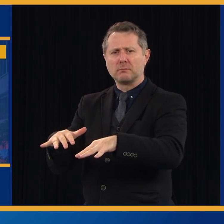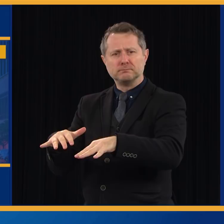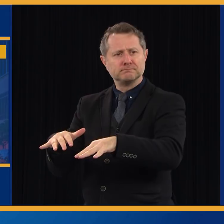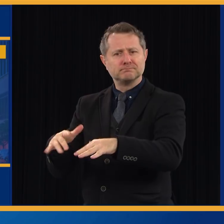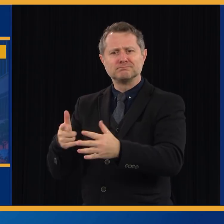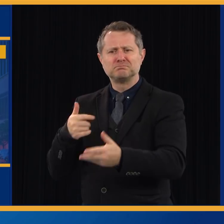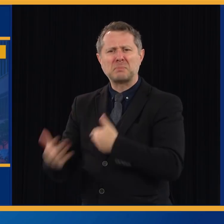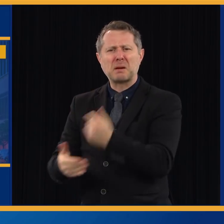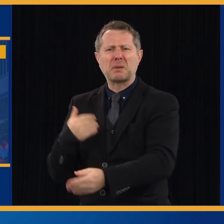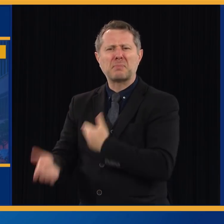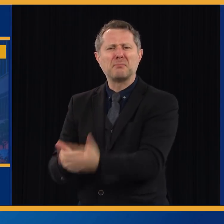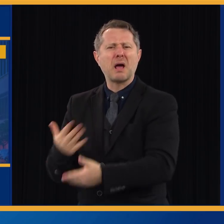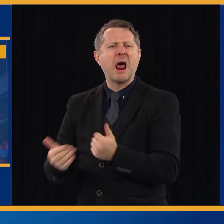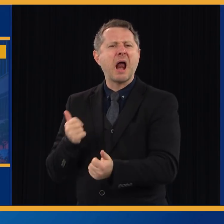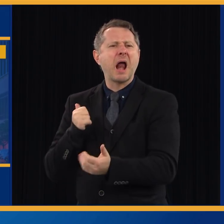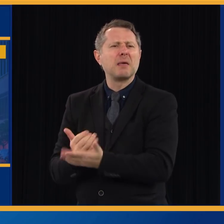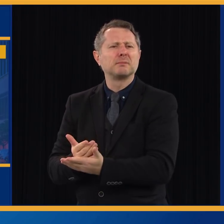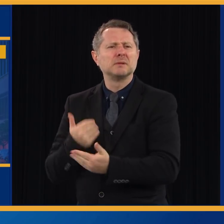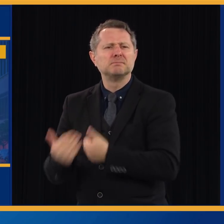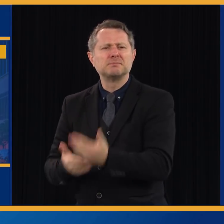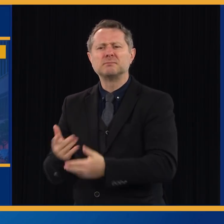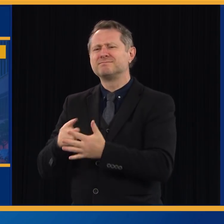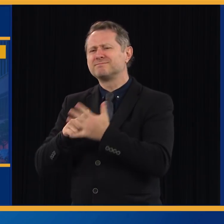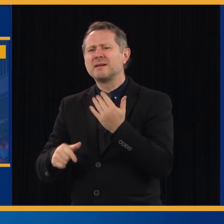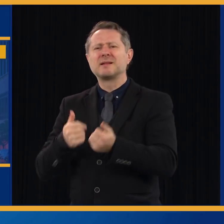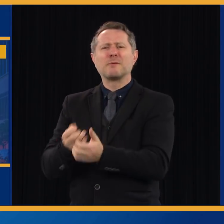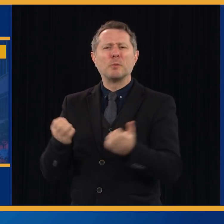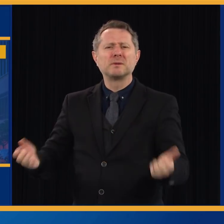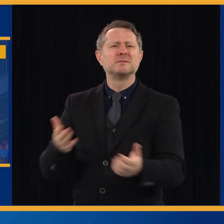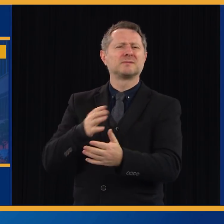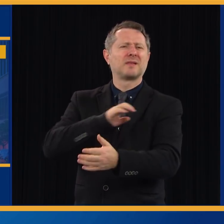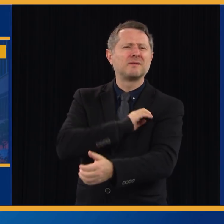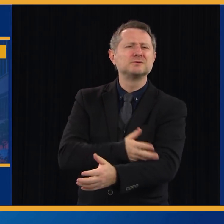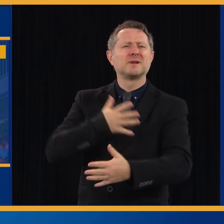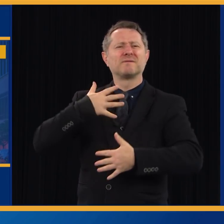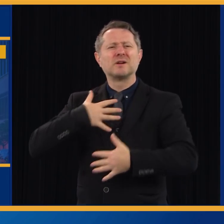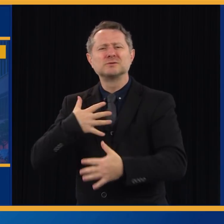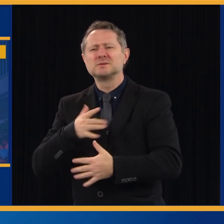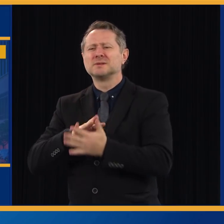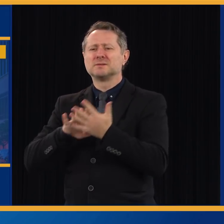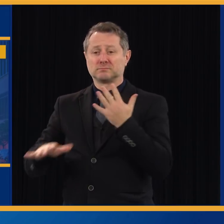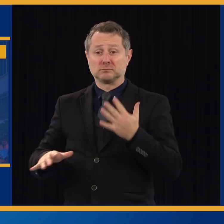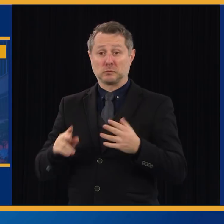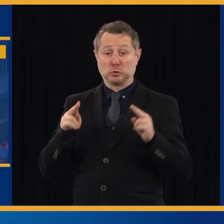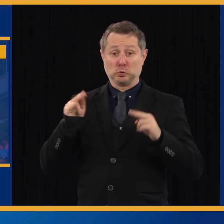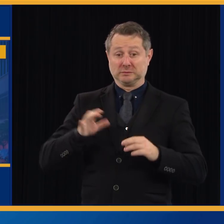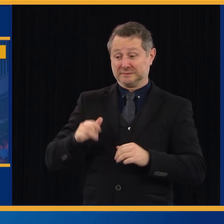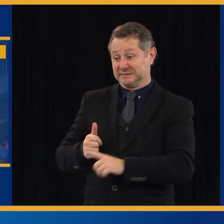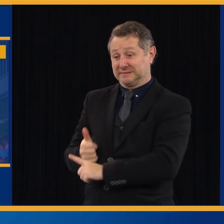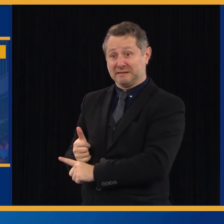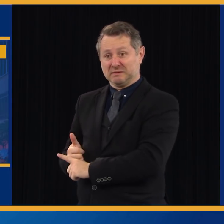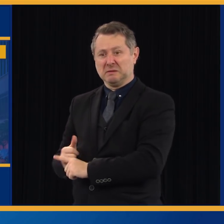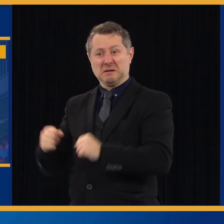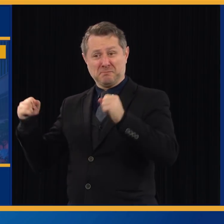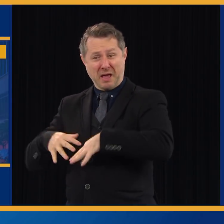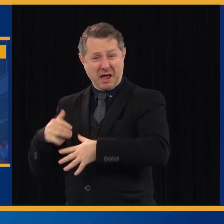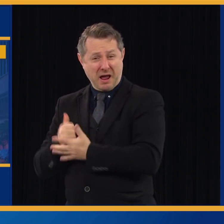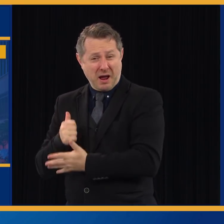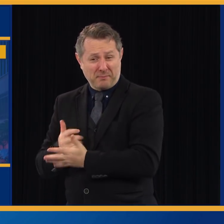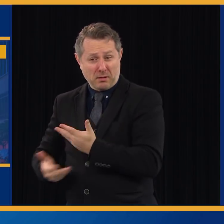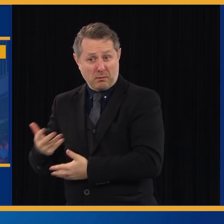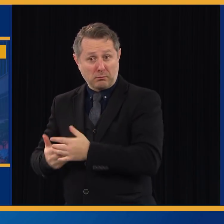and energy to help that part of the state. So when downstate New York needed help, upstate New York was